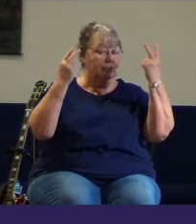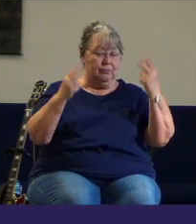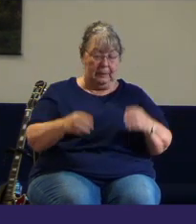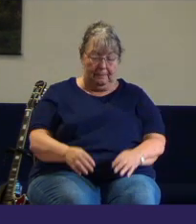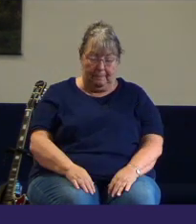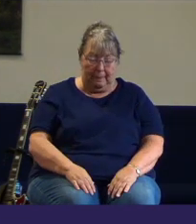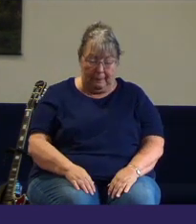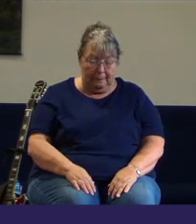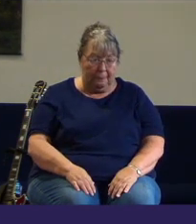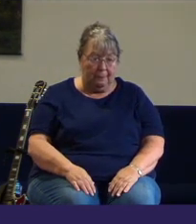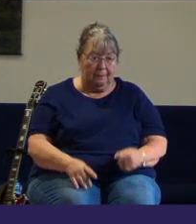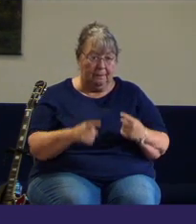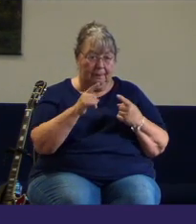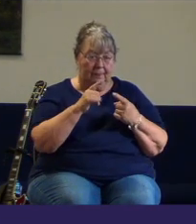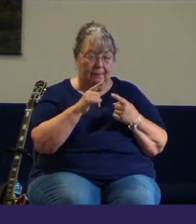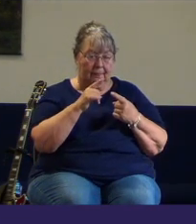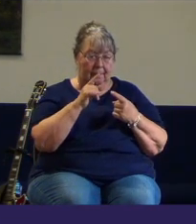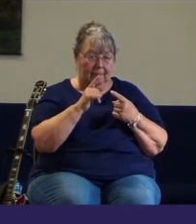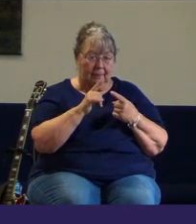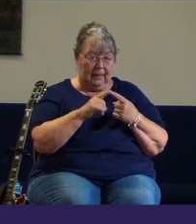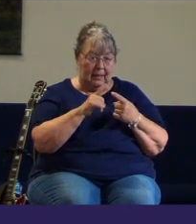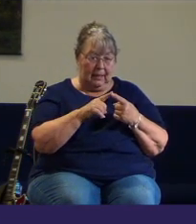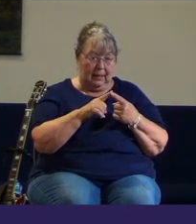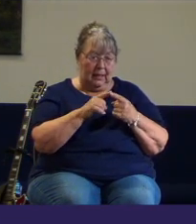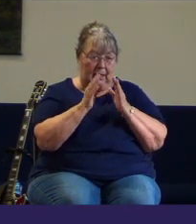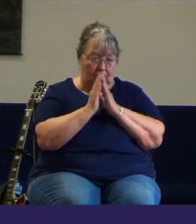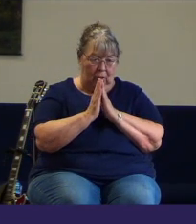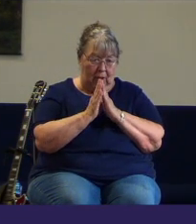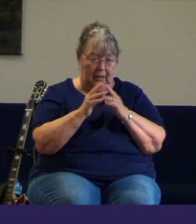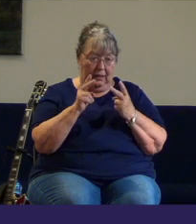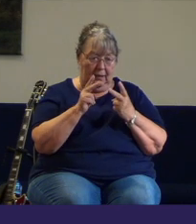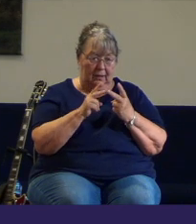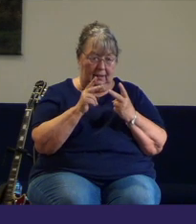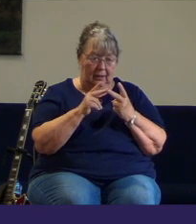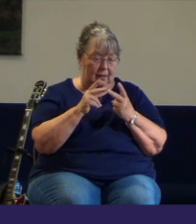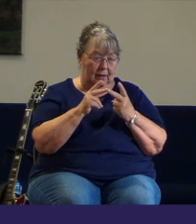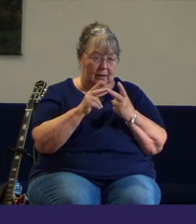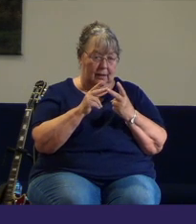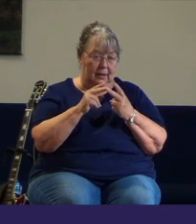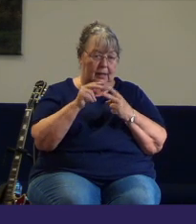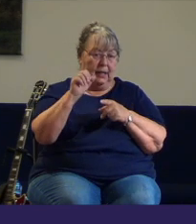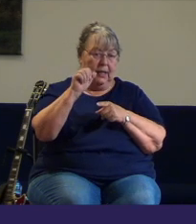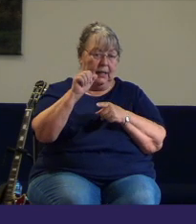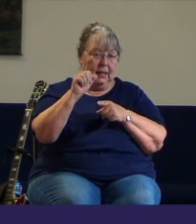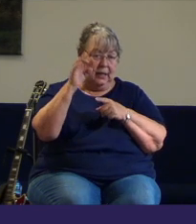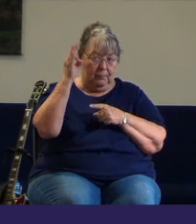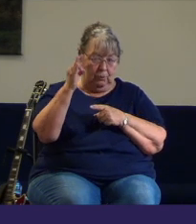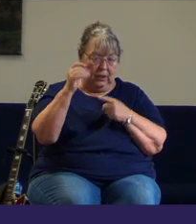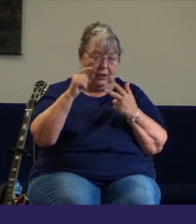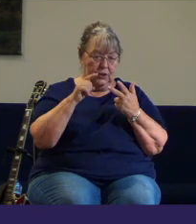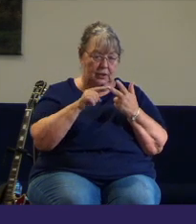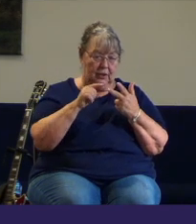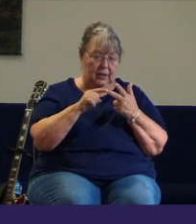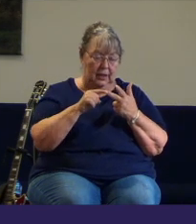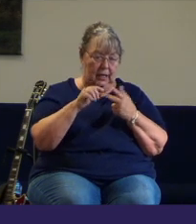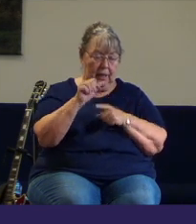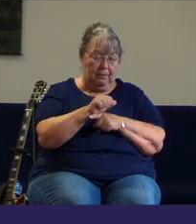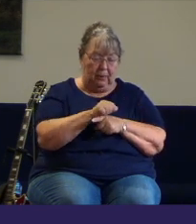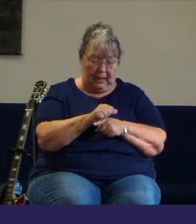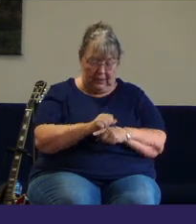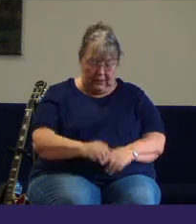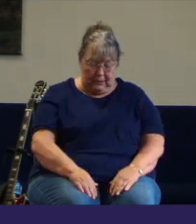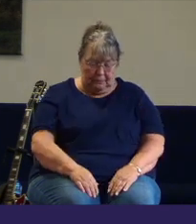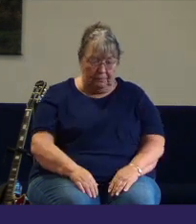He prayed, he preached, he practiced, right? He prayed, he preached, he practiced. And